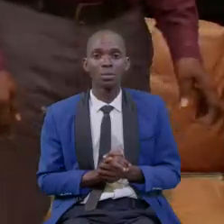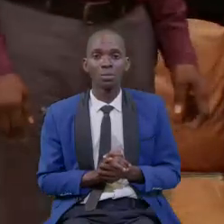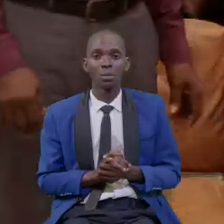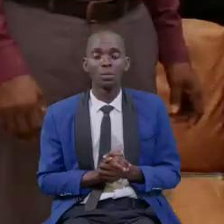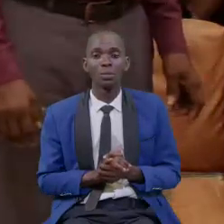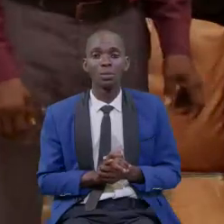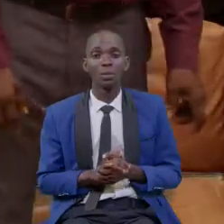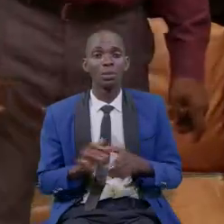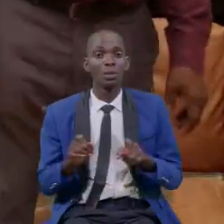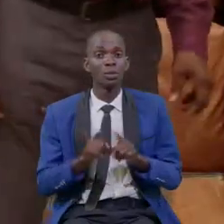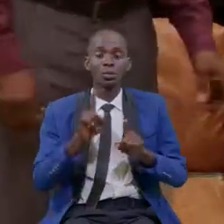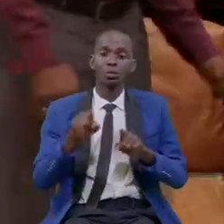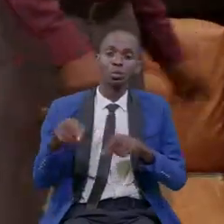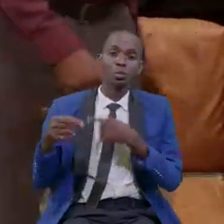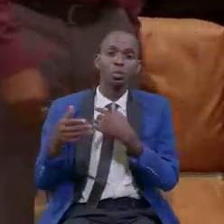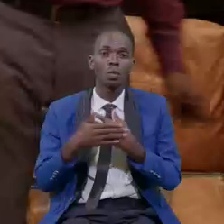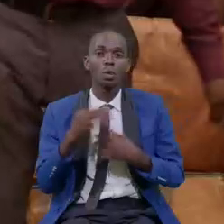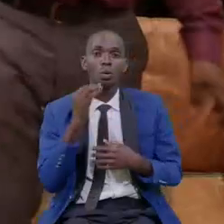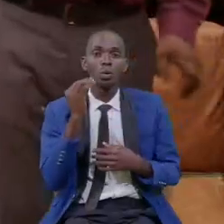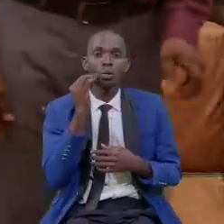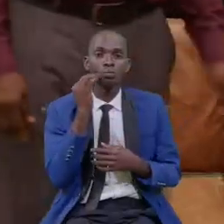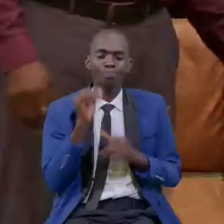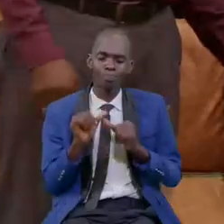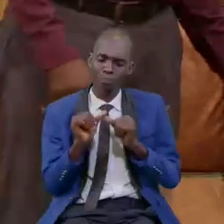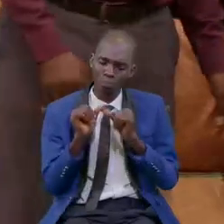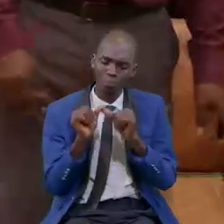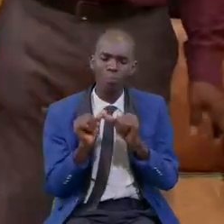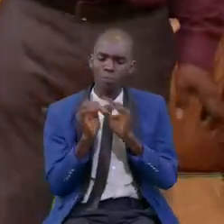As you go back home, continue in prayer.